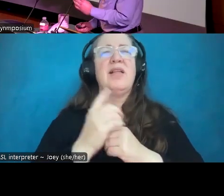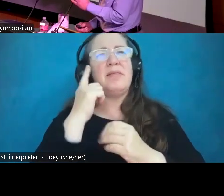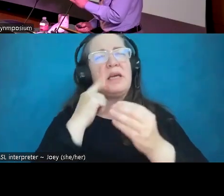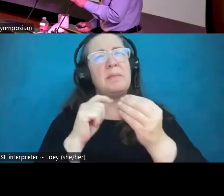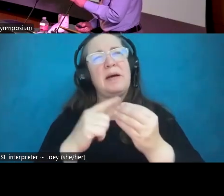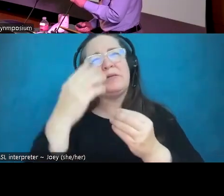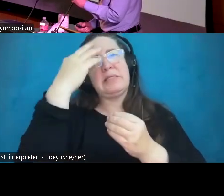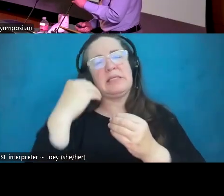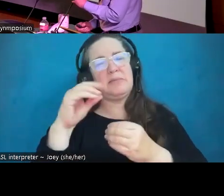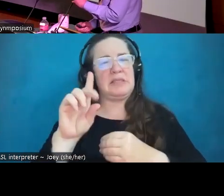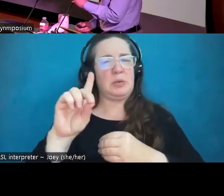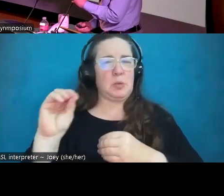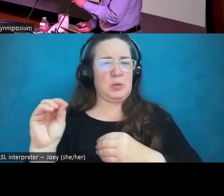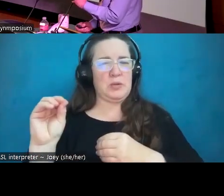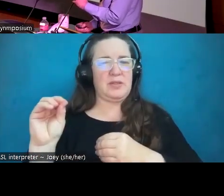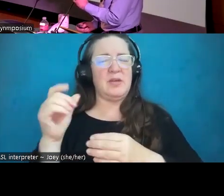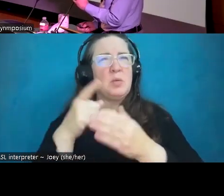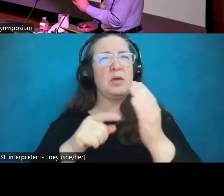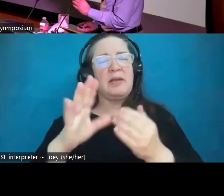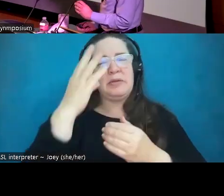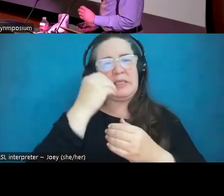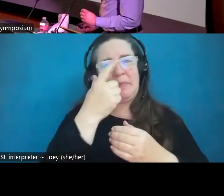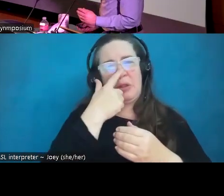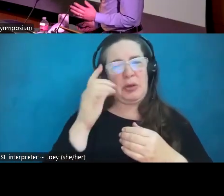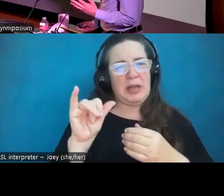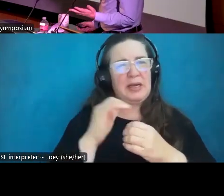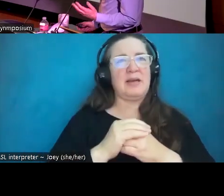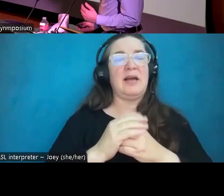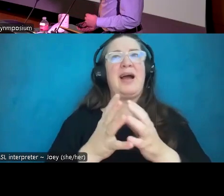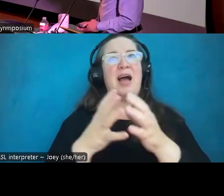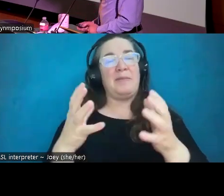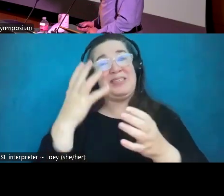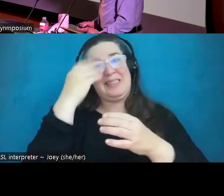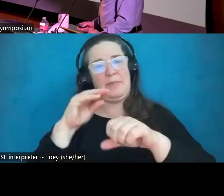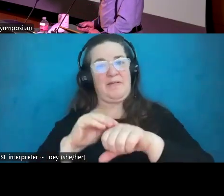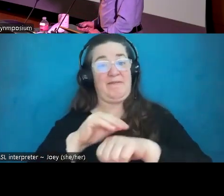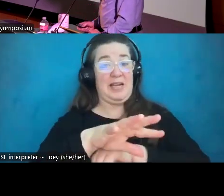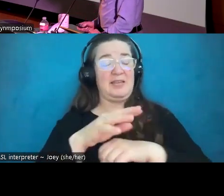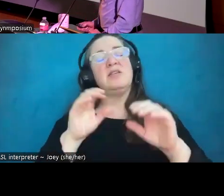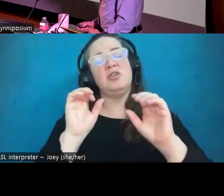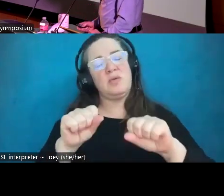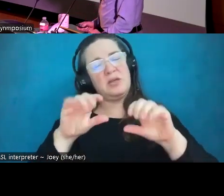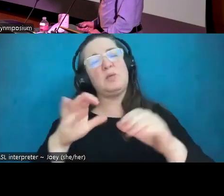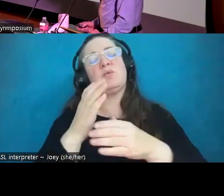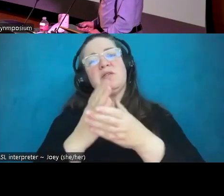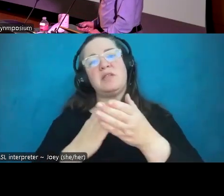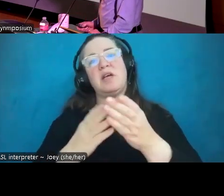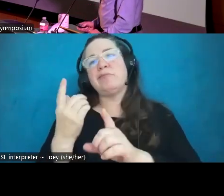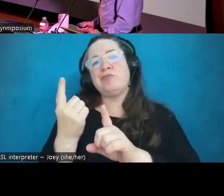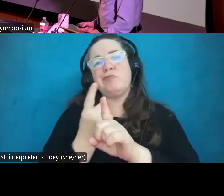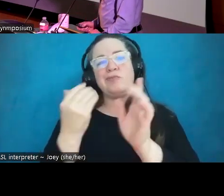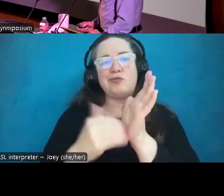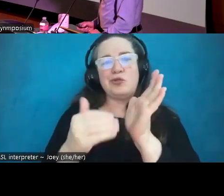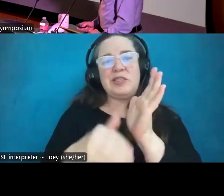history. What's their sleep like? How much is their sleep contributing to this? There are some lab tests that you can just get routinely that are easy to do,